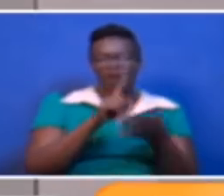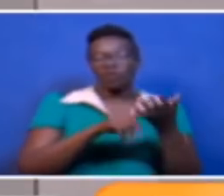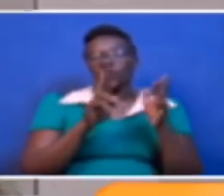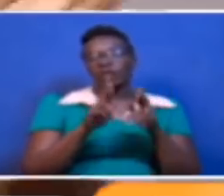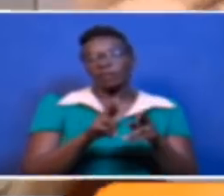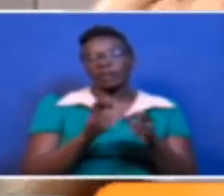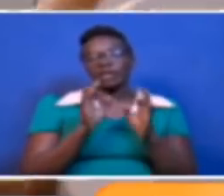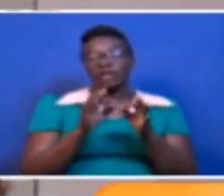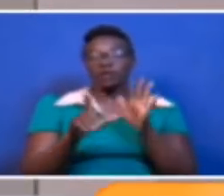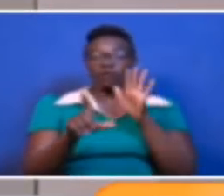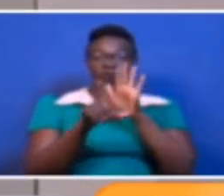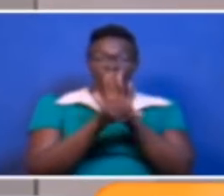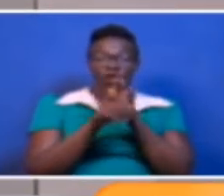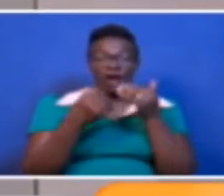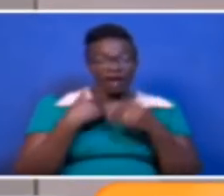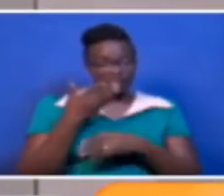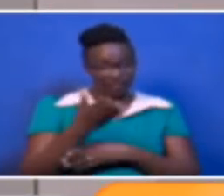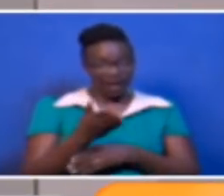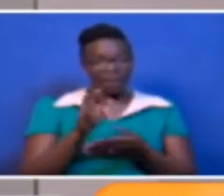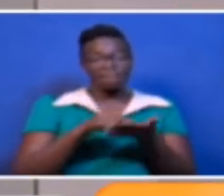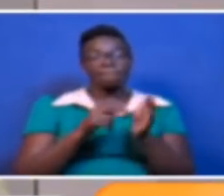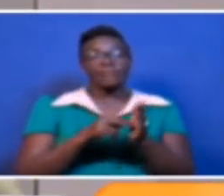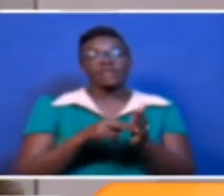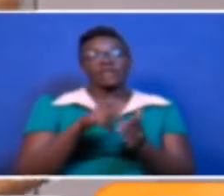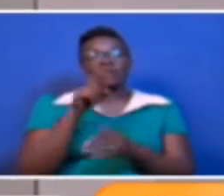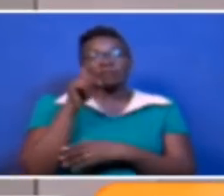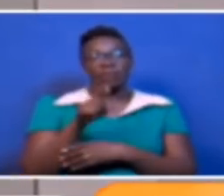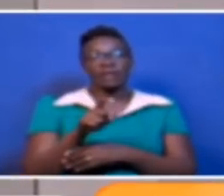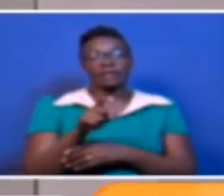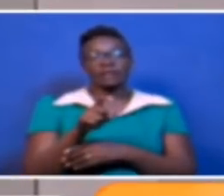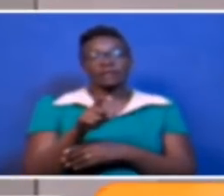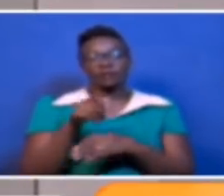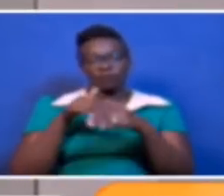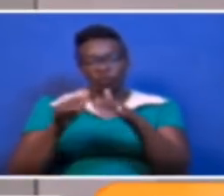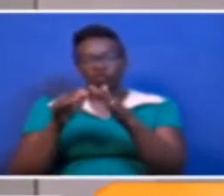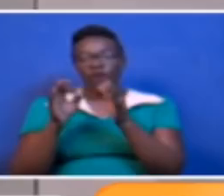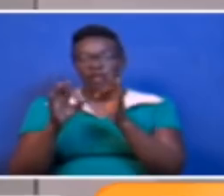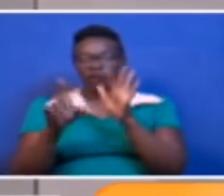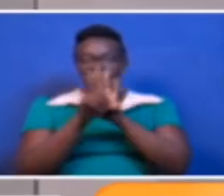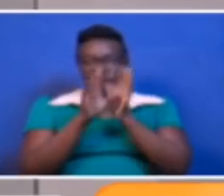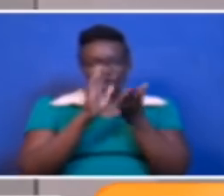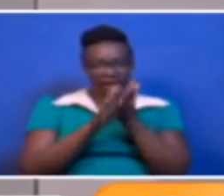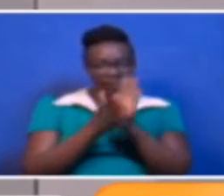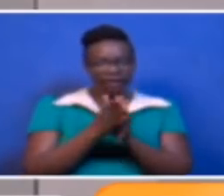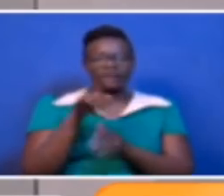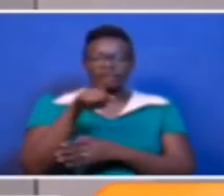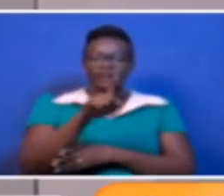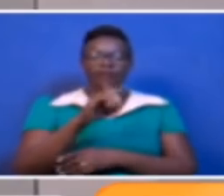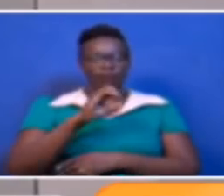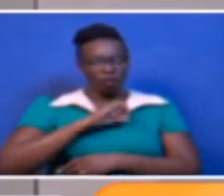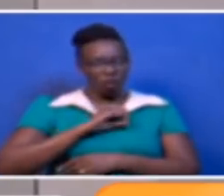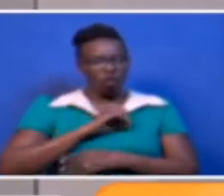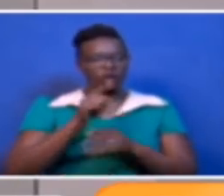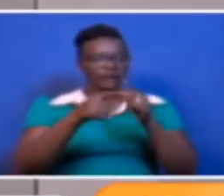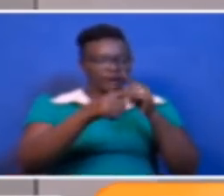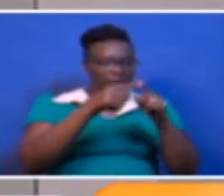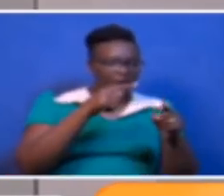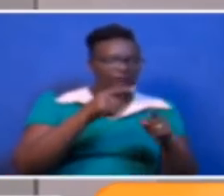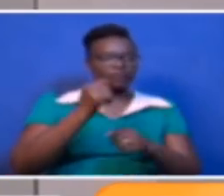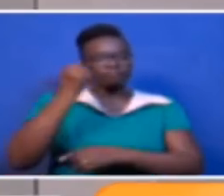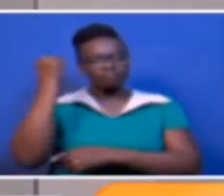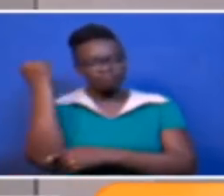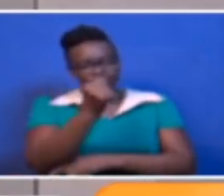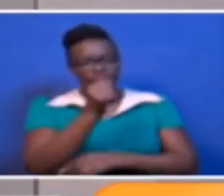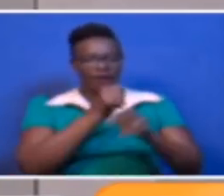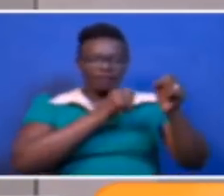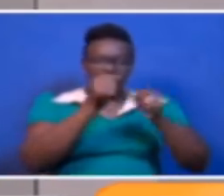means you resort to fighting that person or cutting that person or killing that person or stabbing him. And that is why it is important